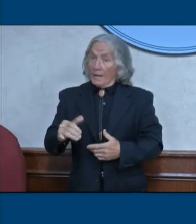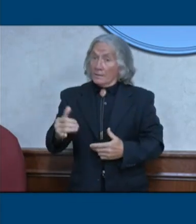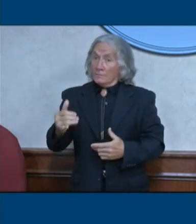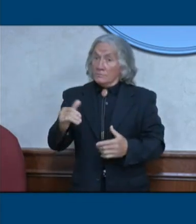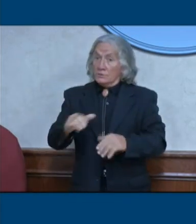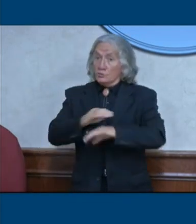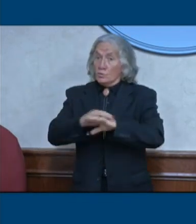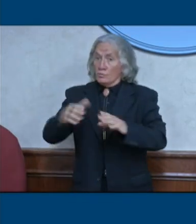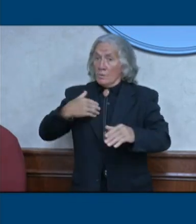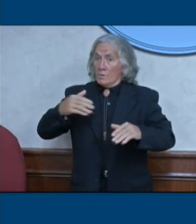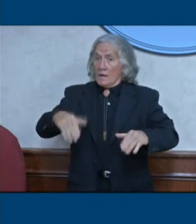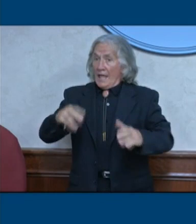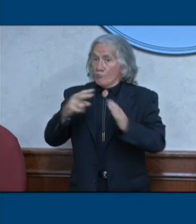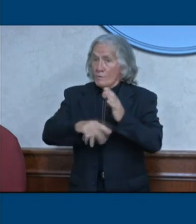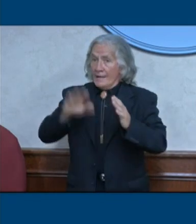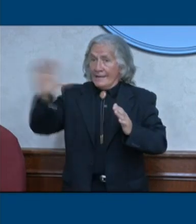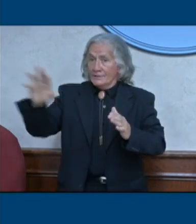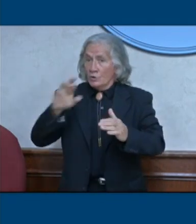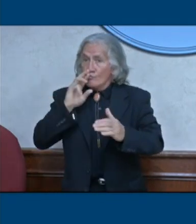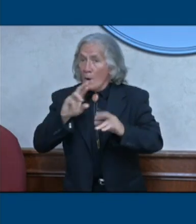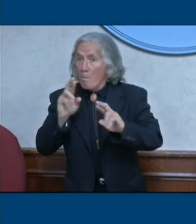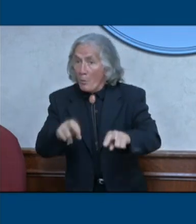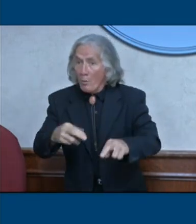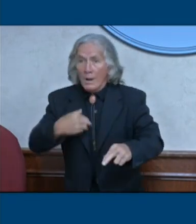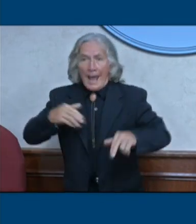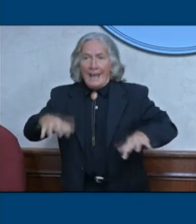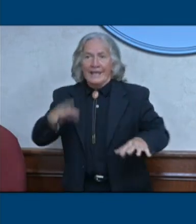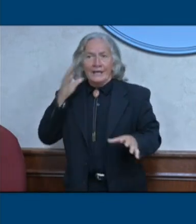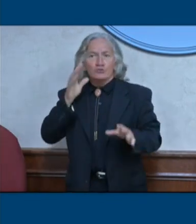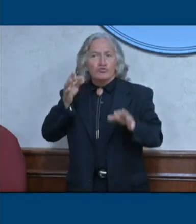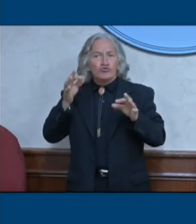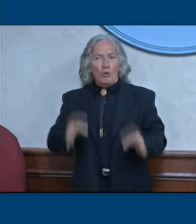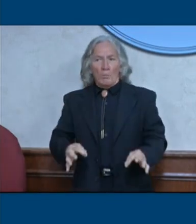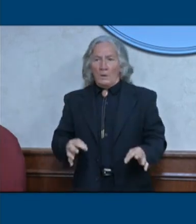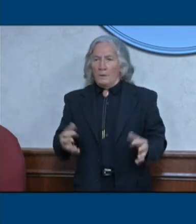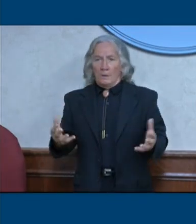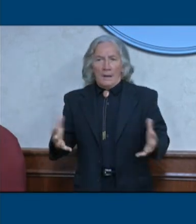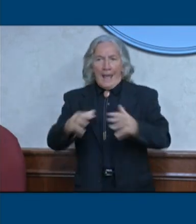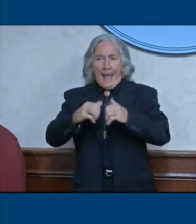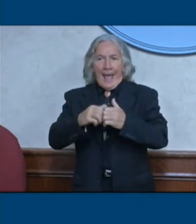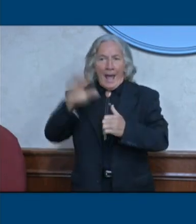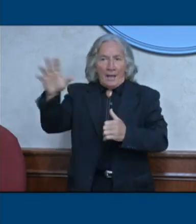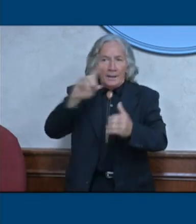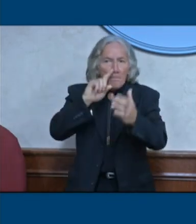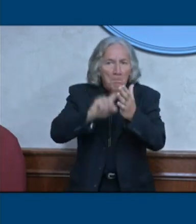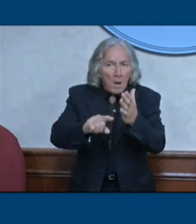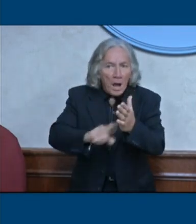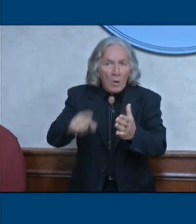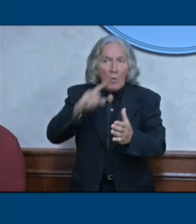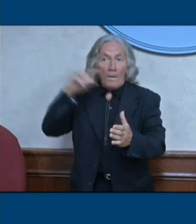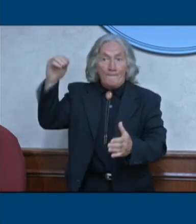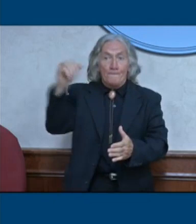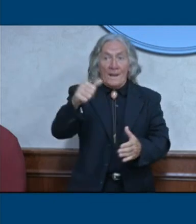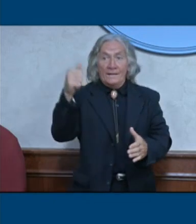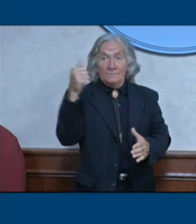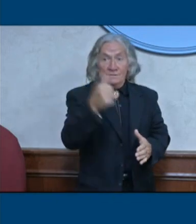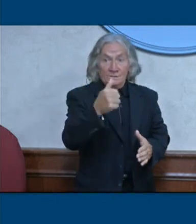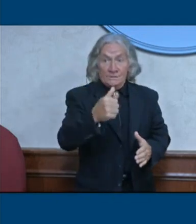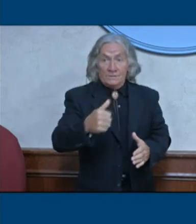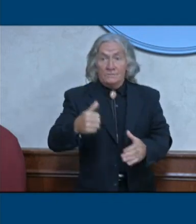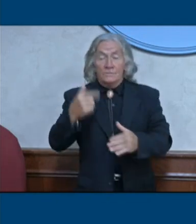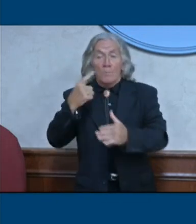said, because I haven't read today's report, I can't determine how these monitors who are being paid